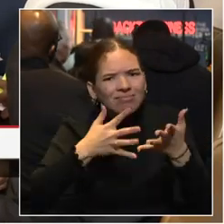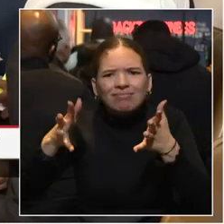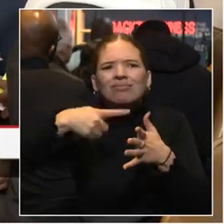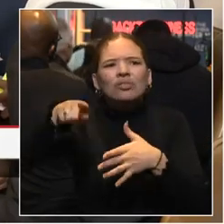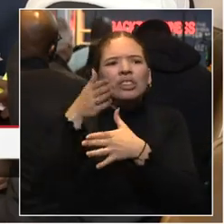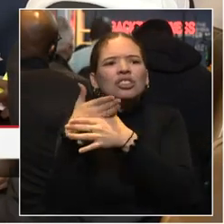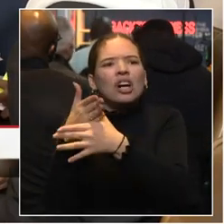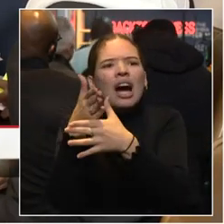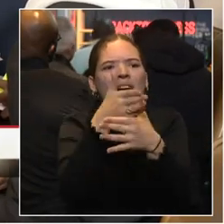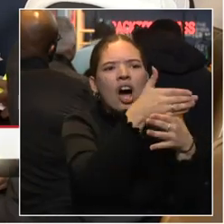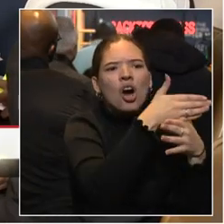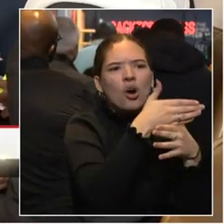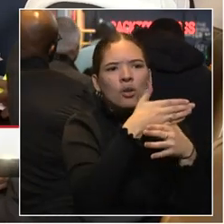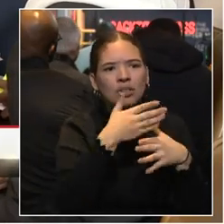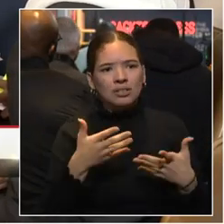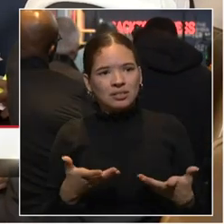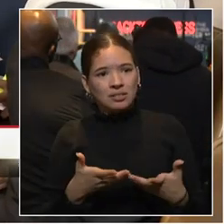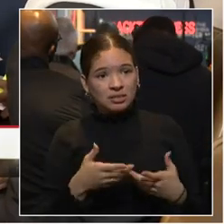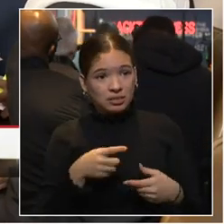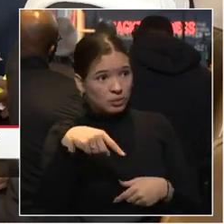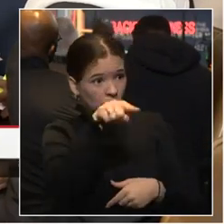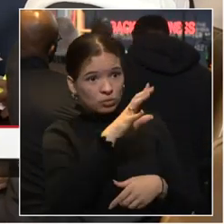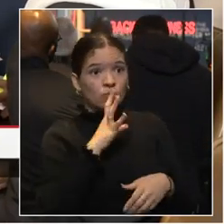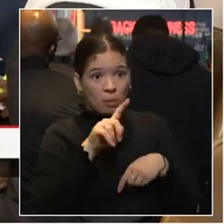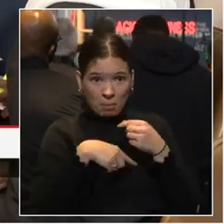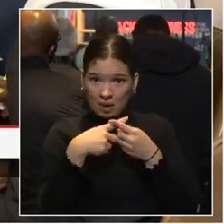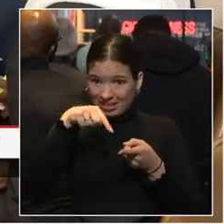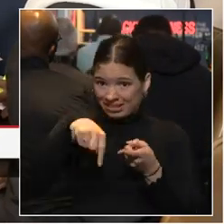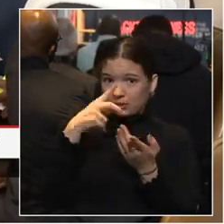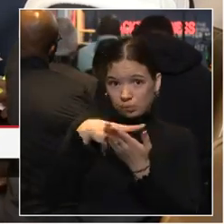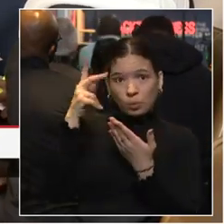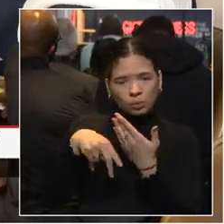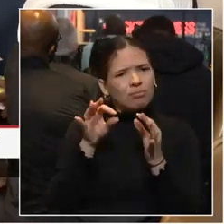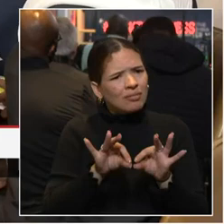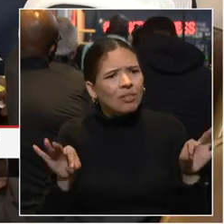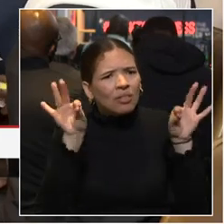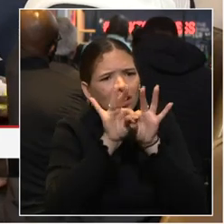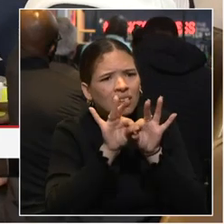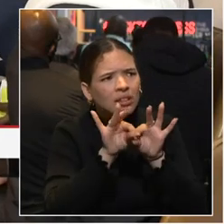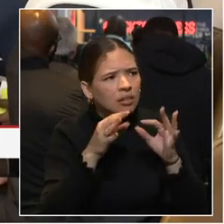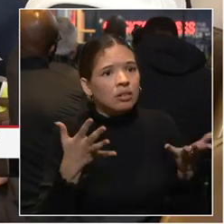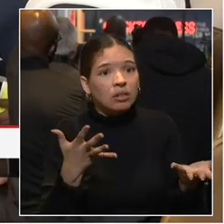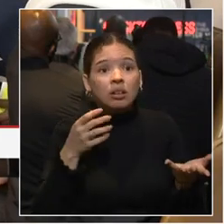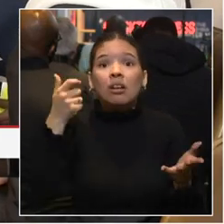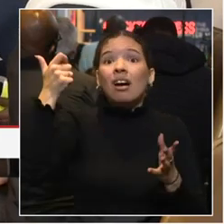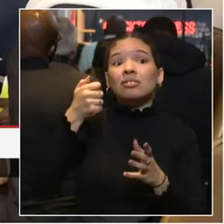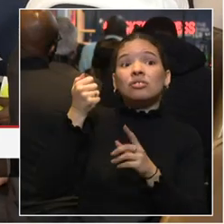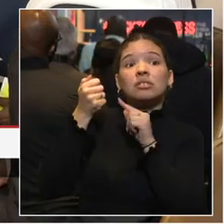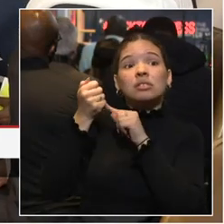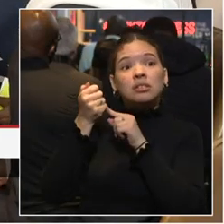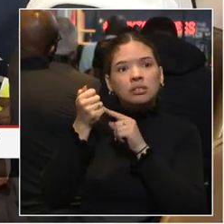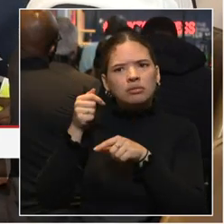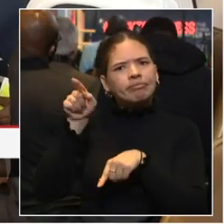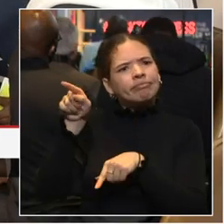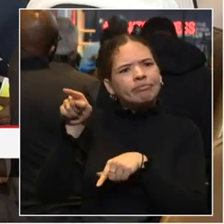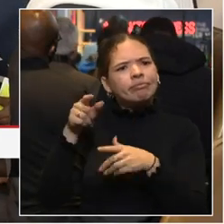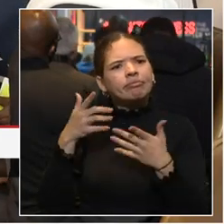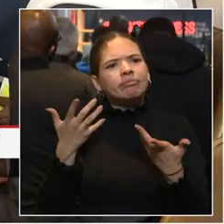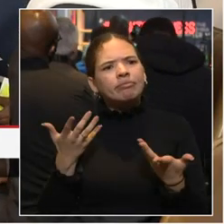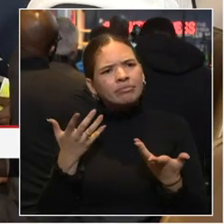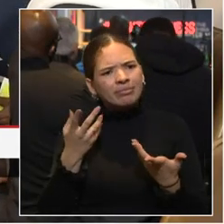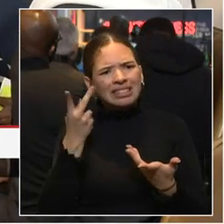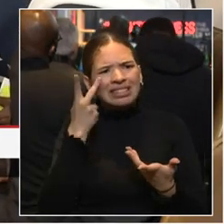is important, including the scholarship. We saw a need, and part of that need is a lot of times